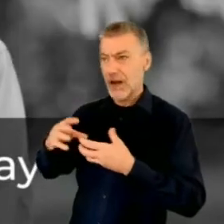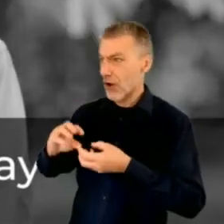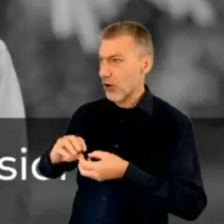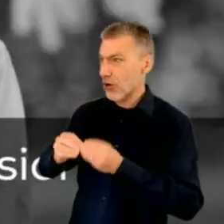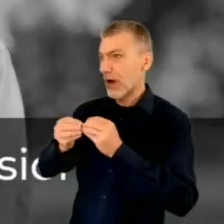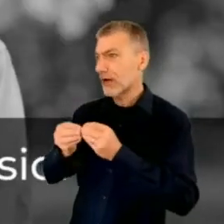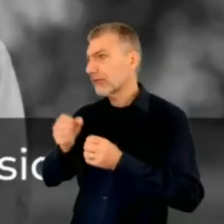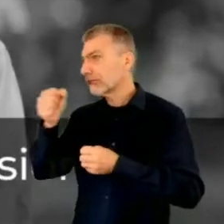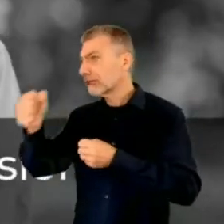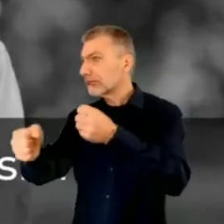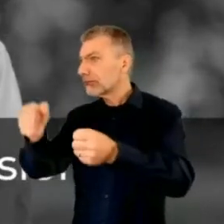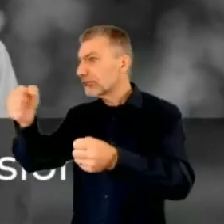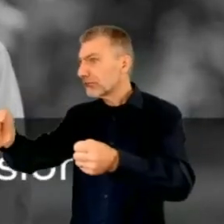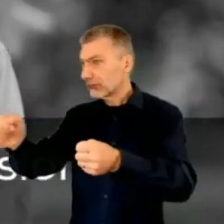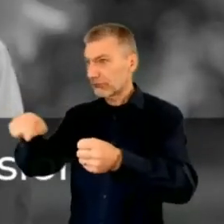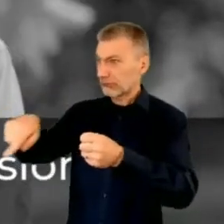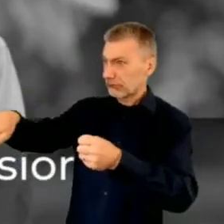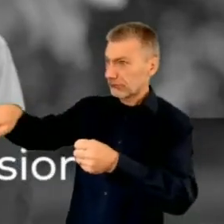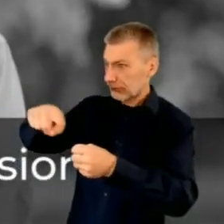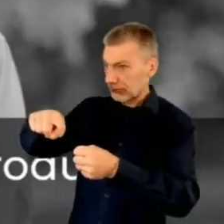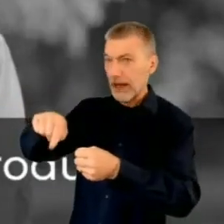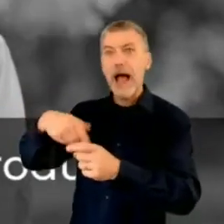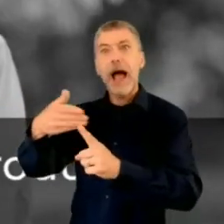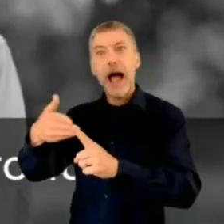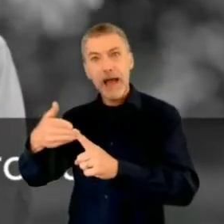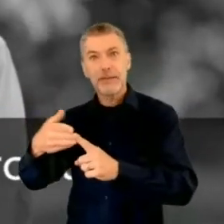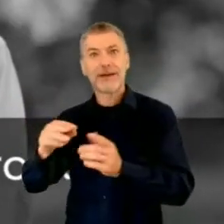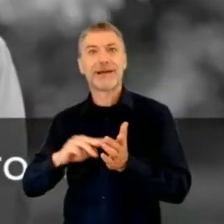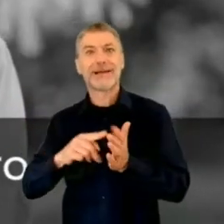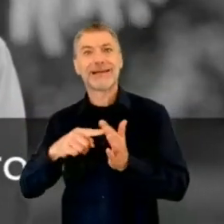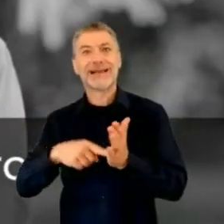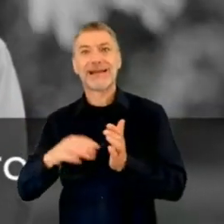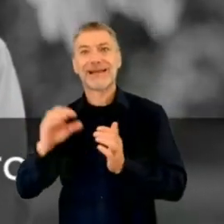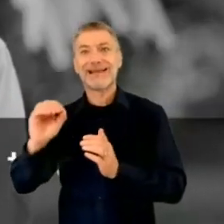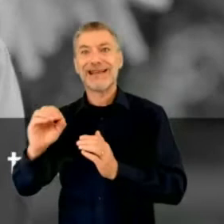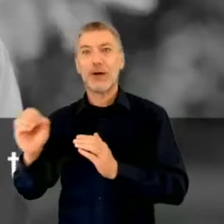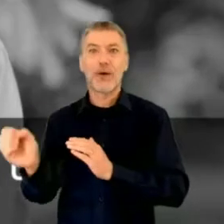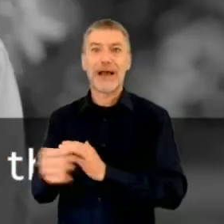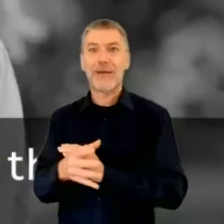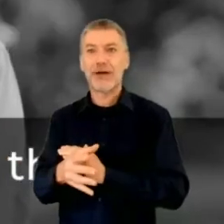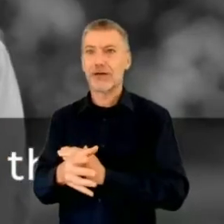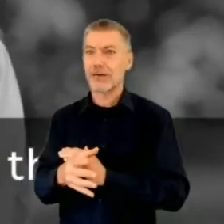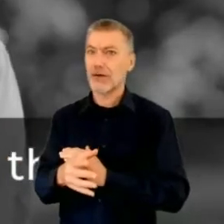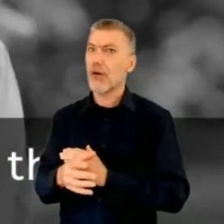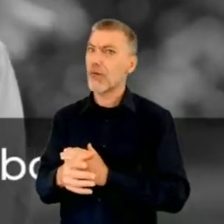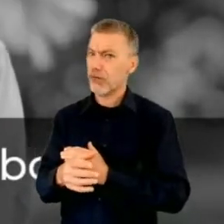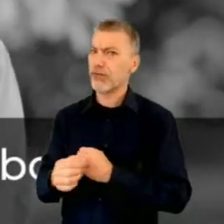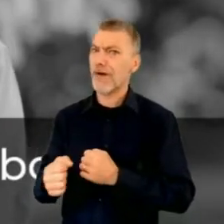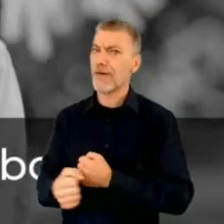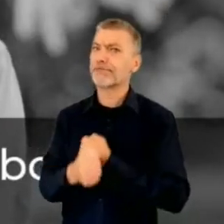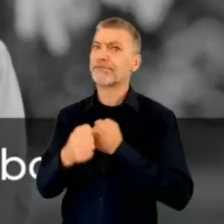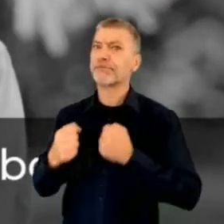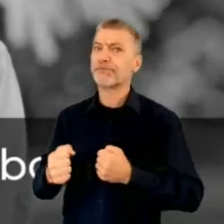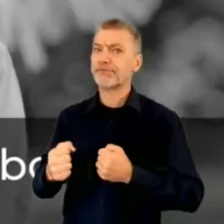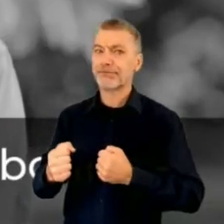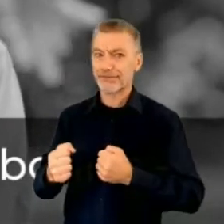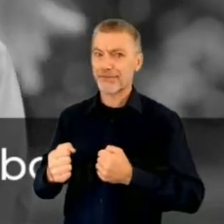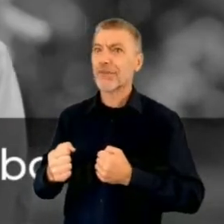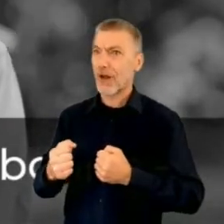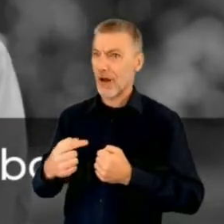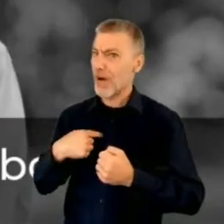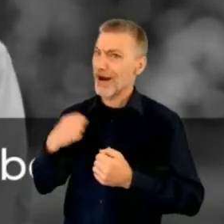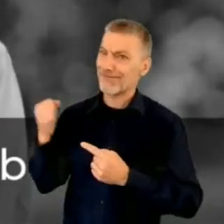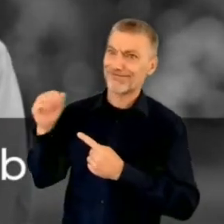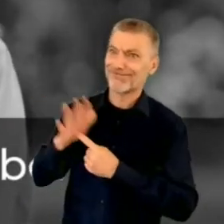that generates net zero emissions. That's a bold ambition. Our products are complex and critical, and they're among the hardest